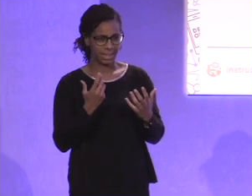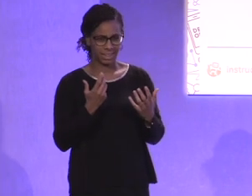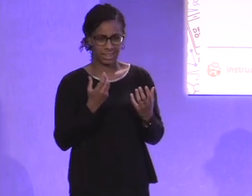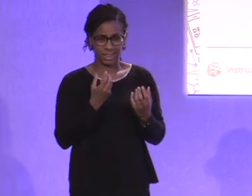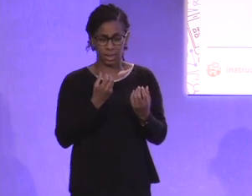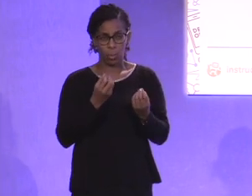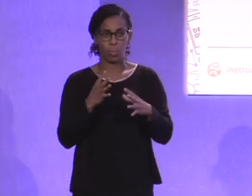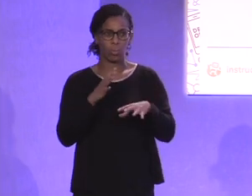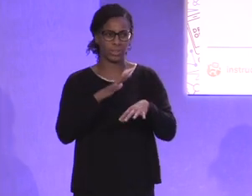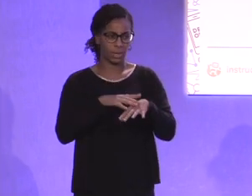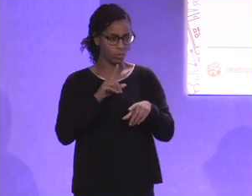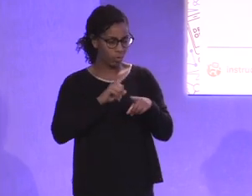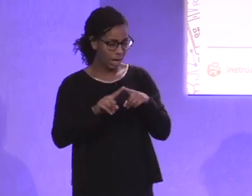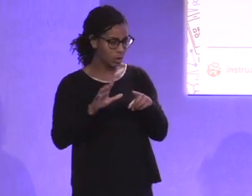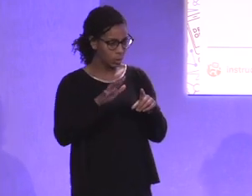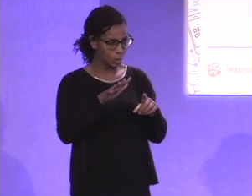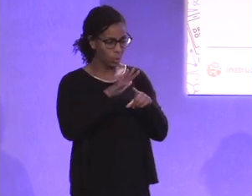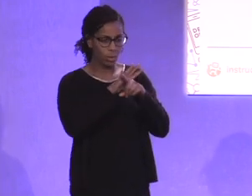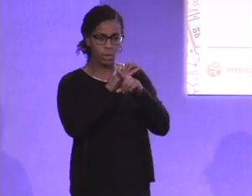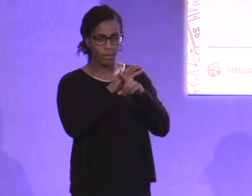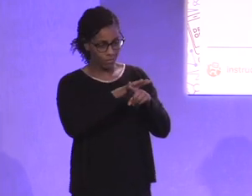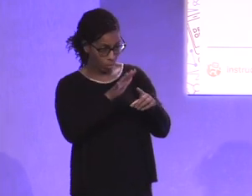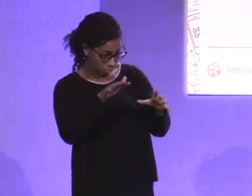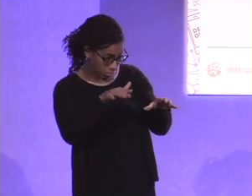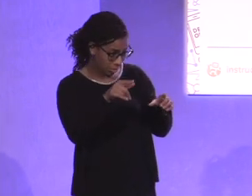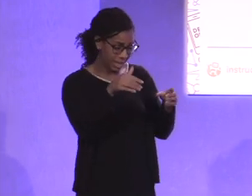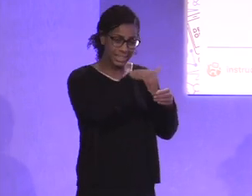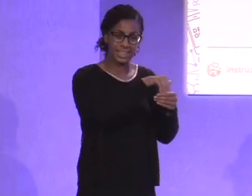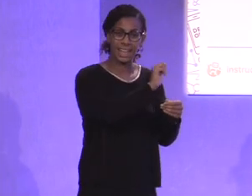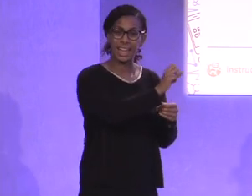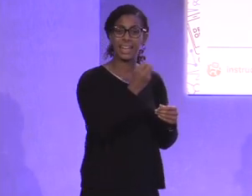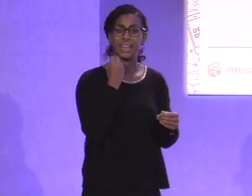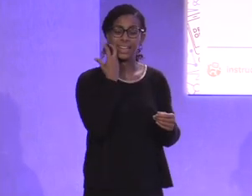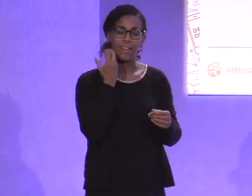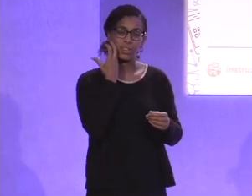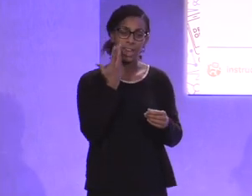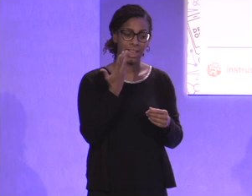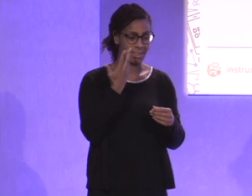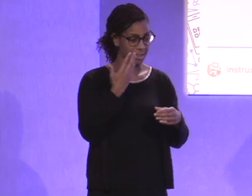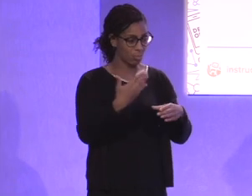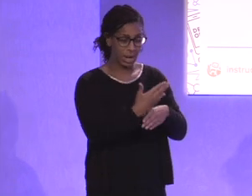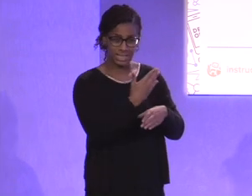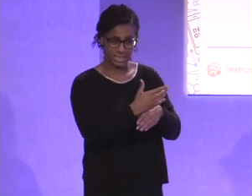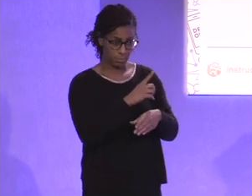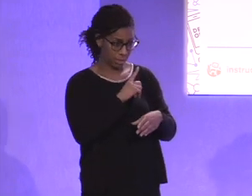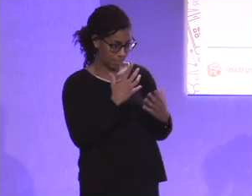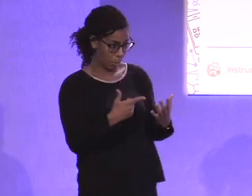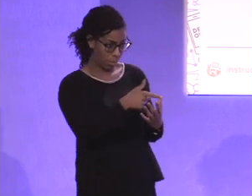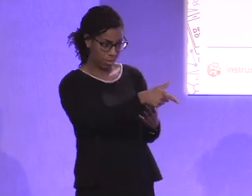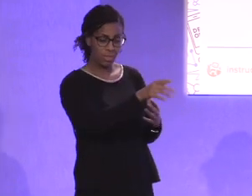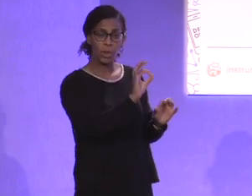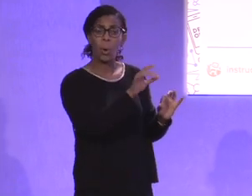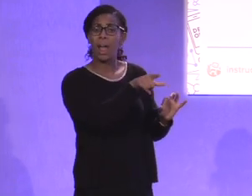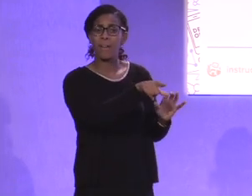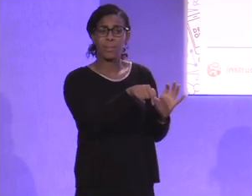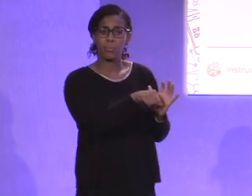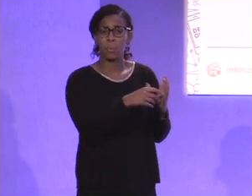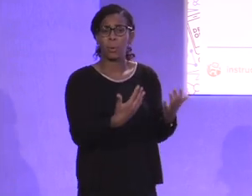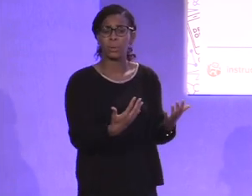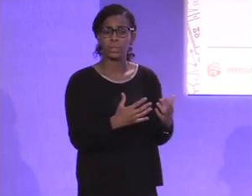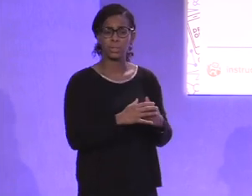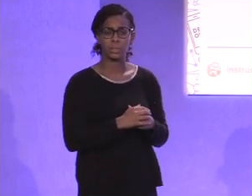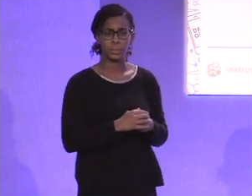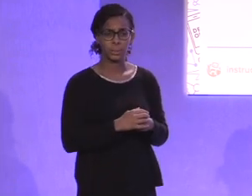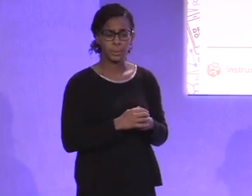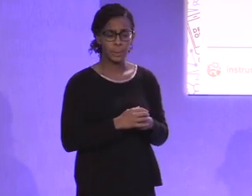force feed this into their day-to-day practices when this is not a problem that they're currently facing. And they can react with